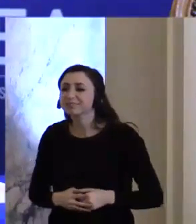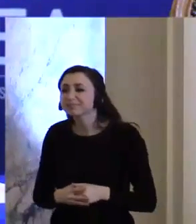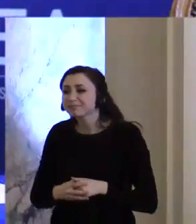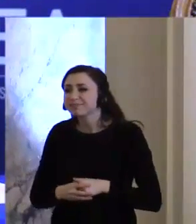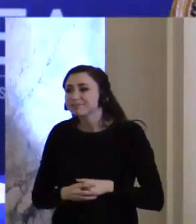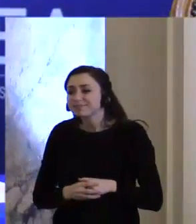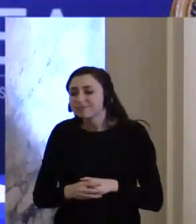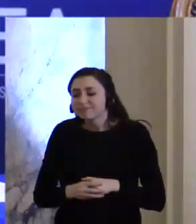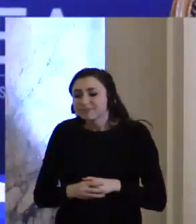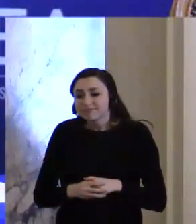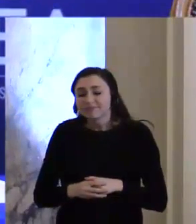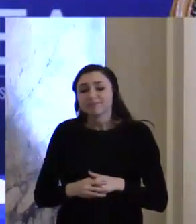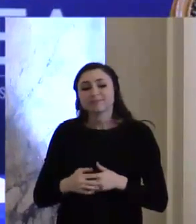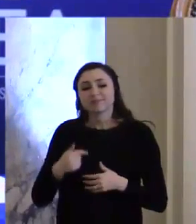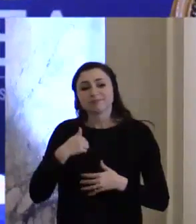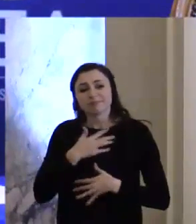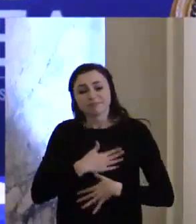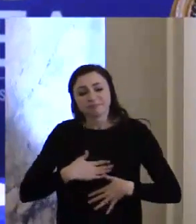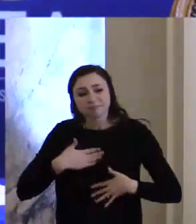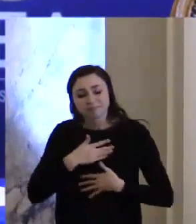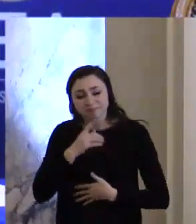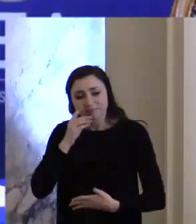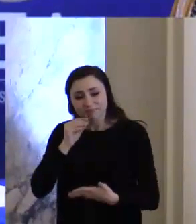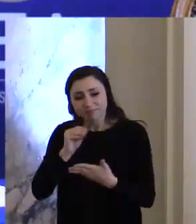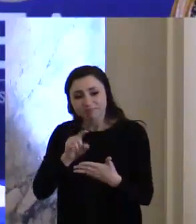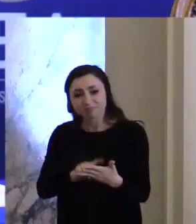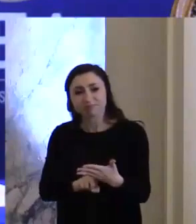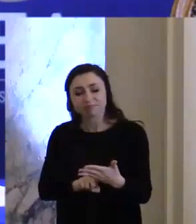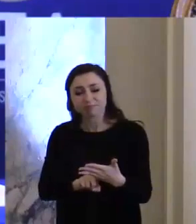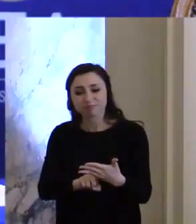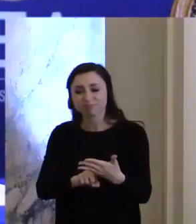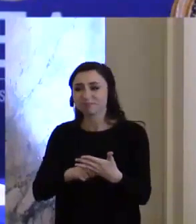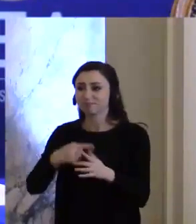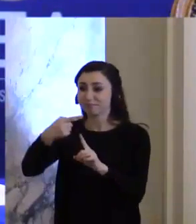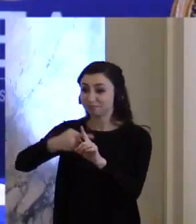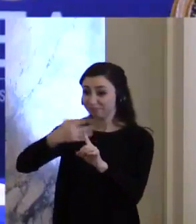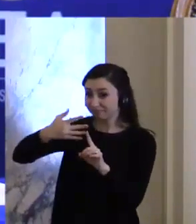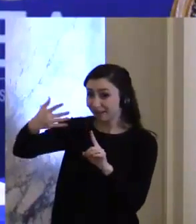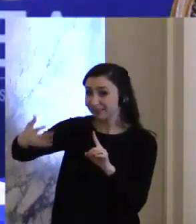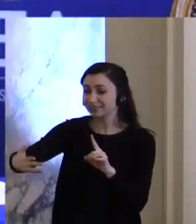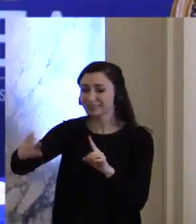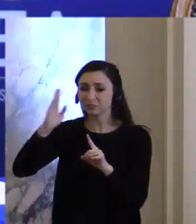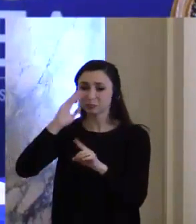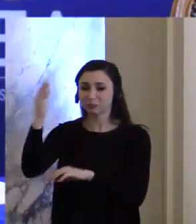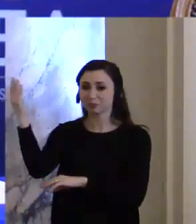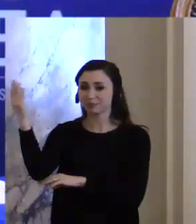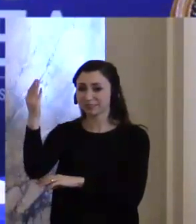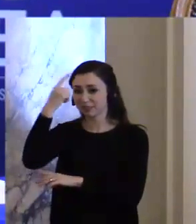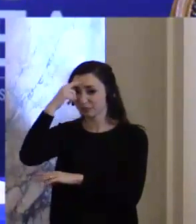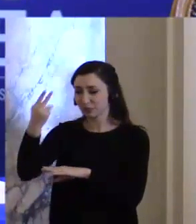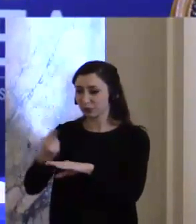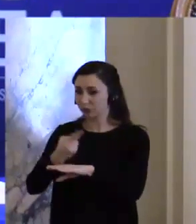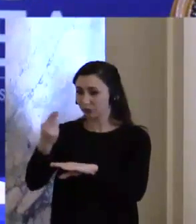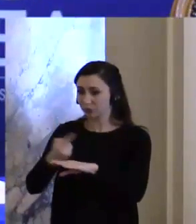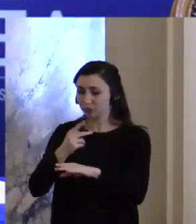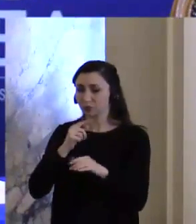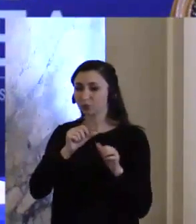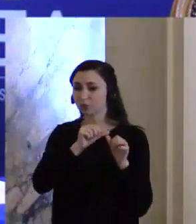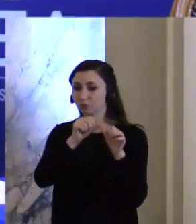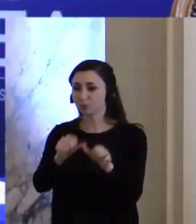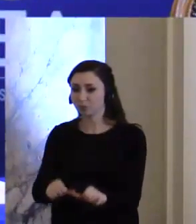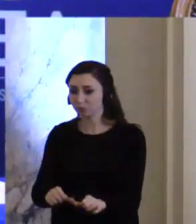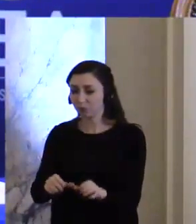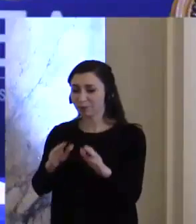regard, I am pleased to note that in the coming months, my office will be presenting for use of the Permanent Council and